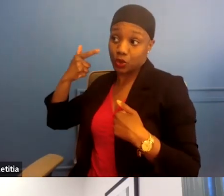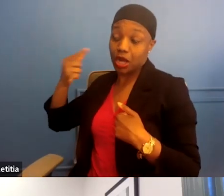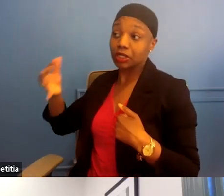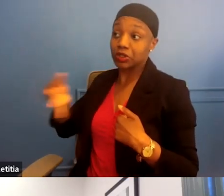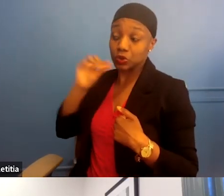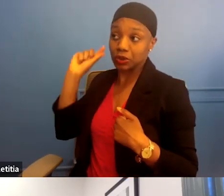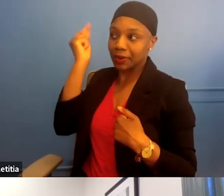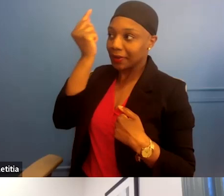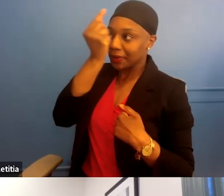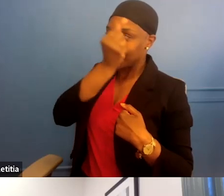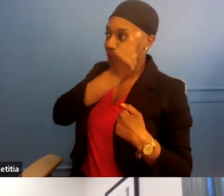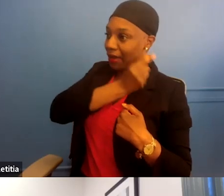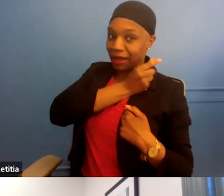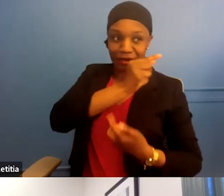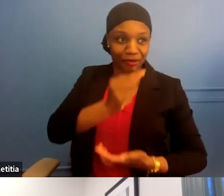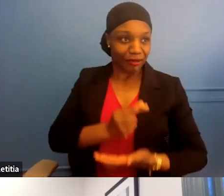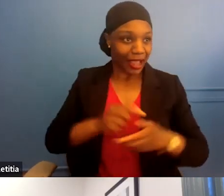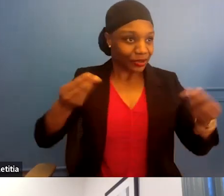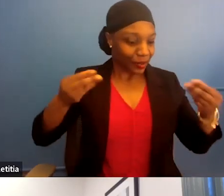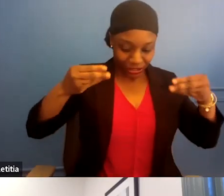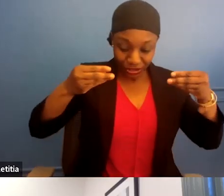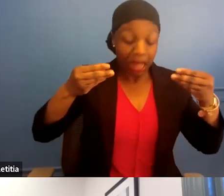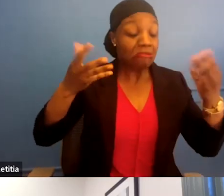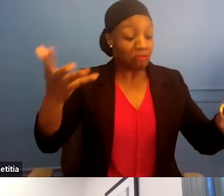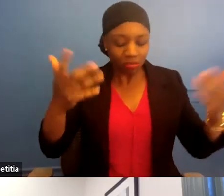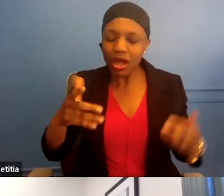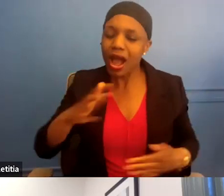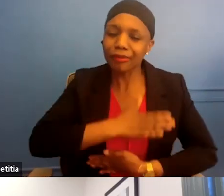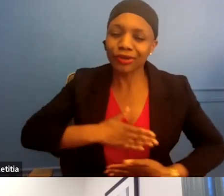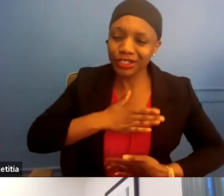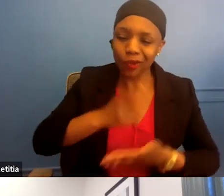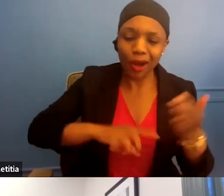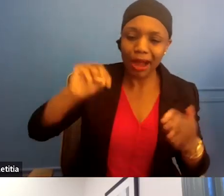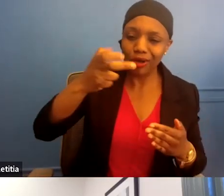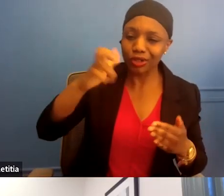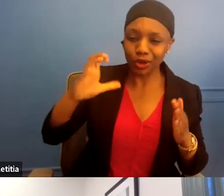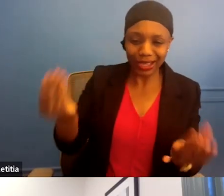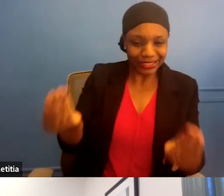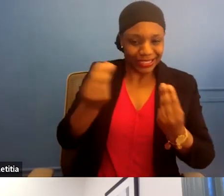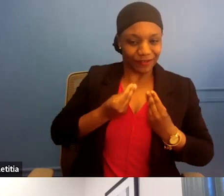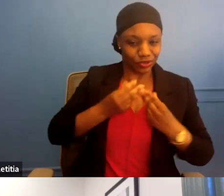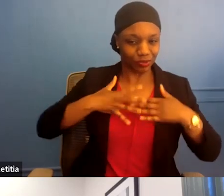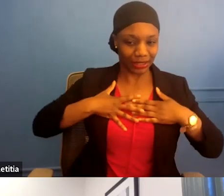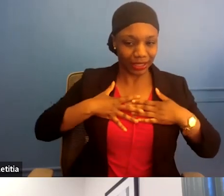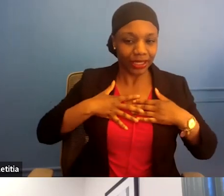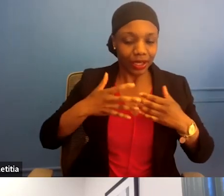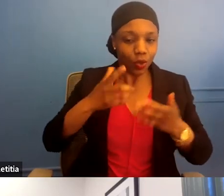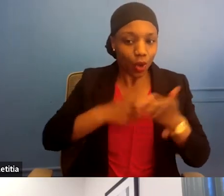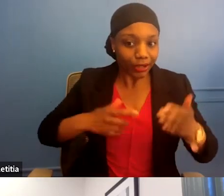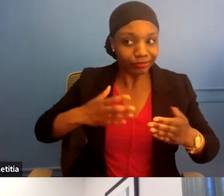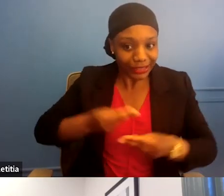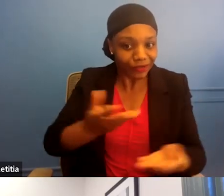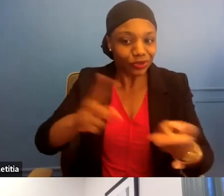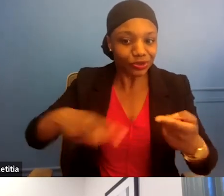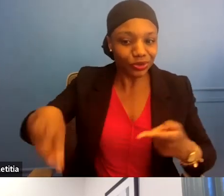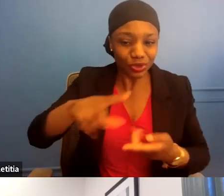graduating, was really just to know, to really appreciate what Mount Holyoke has done for me. And that really, school